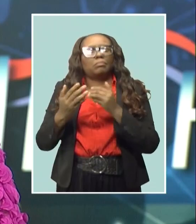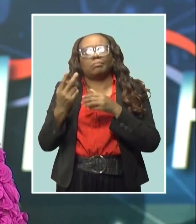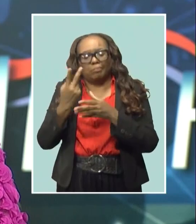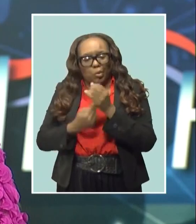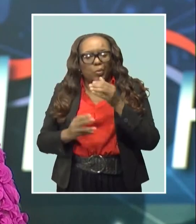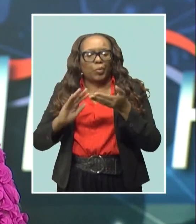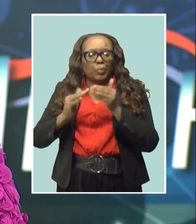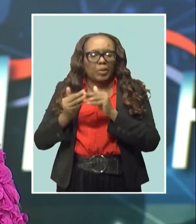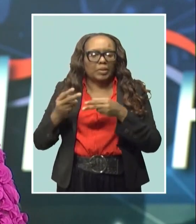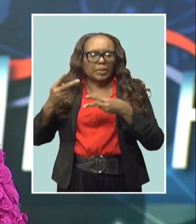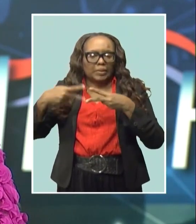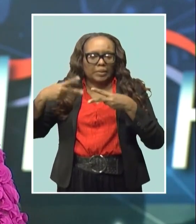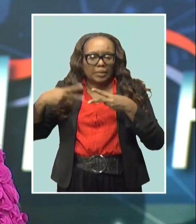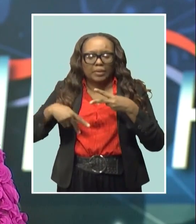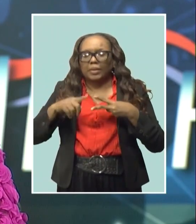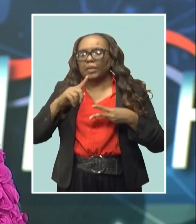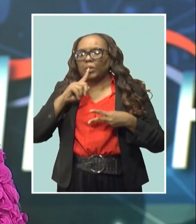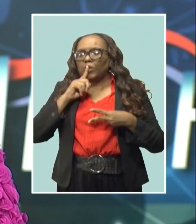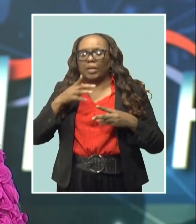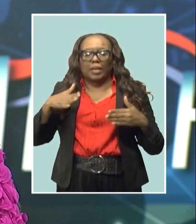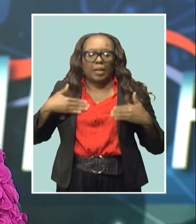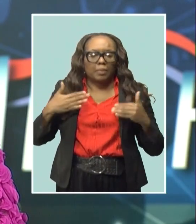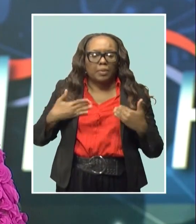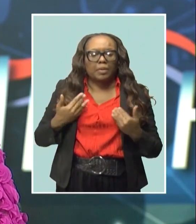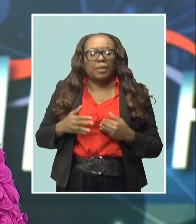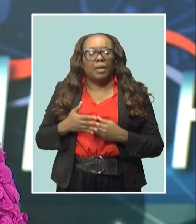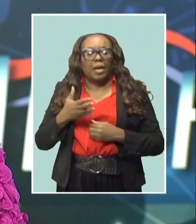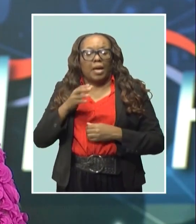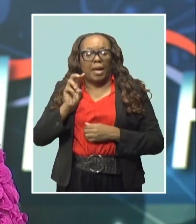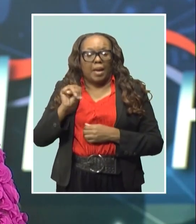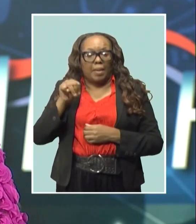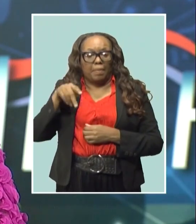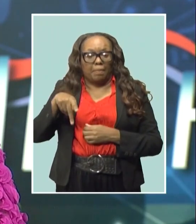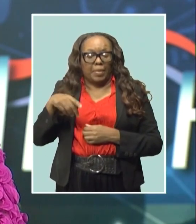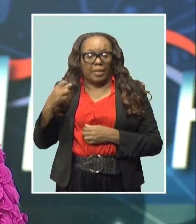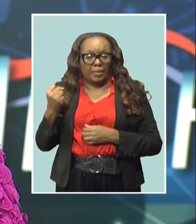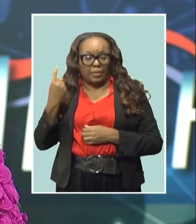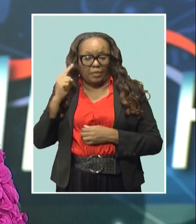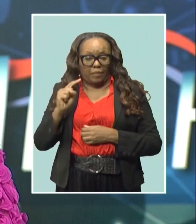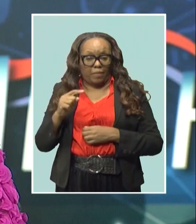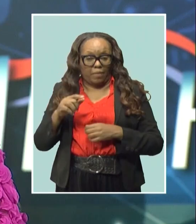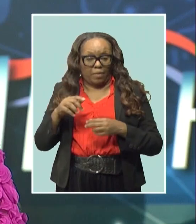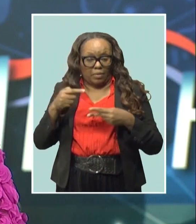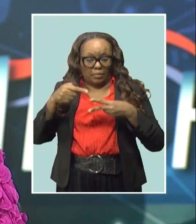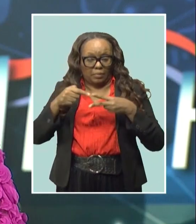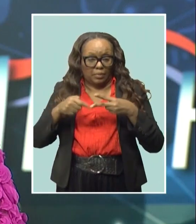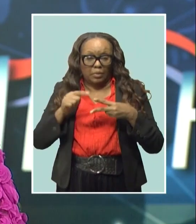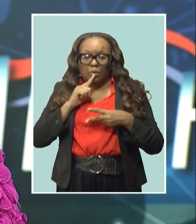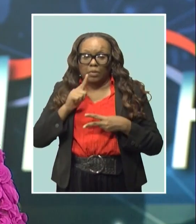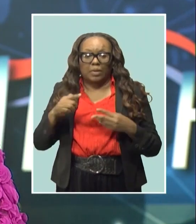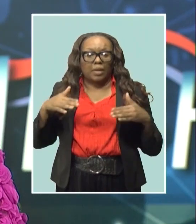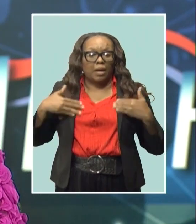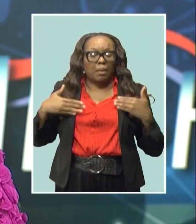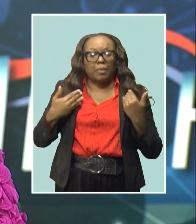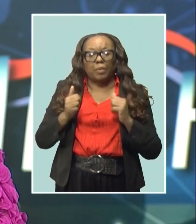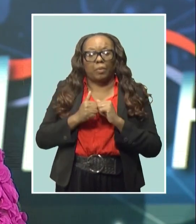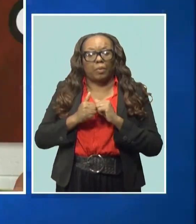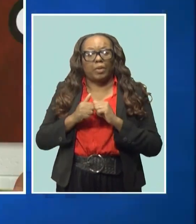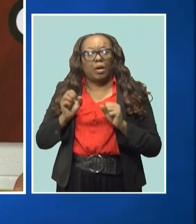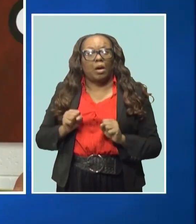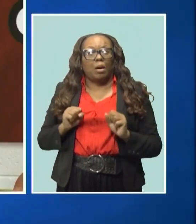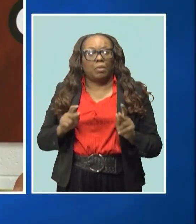Husbands both see the training as a bonus for their constituents who are between the ages of 18 and 35.